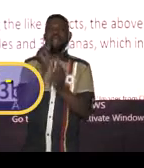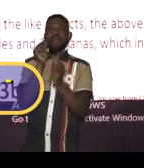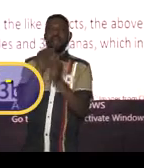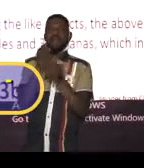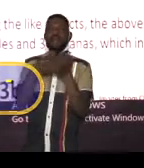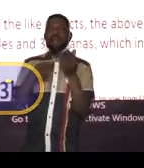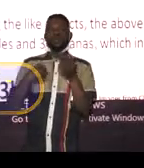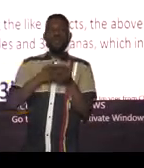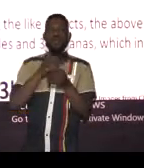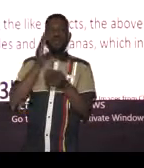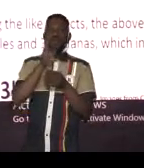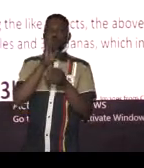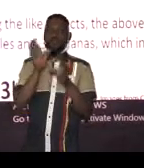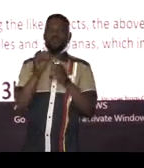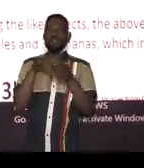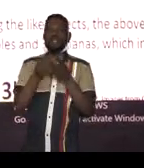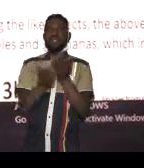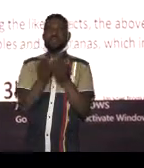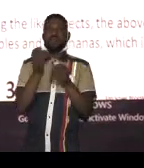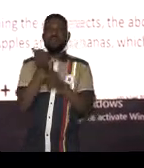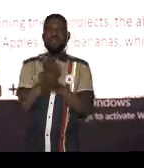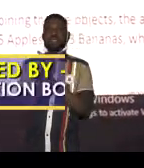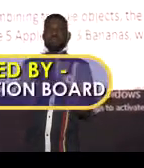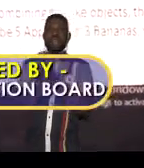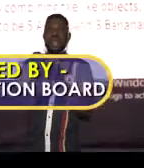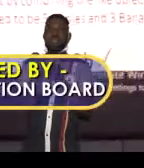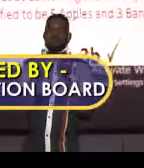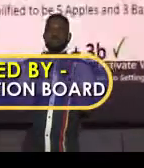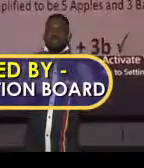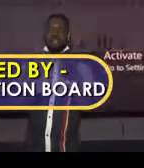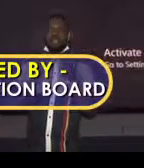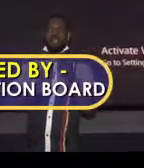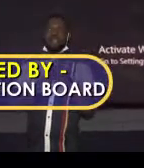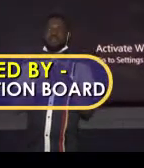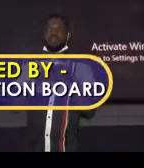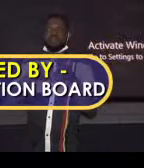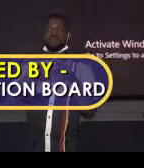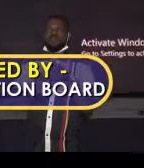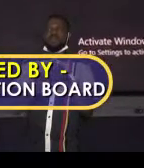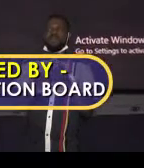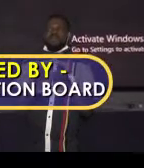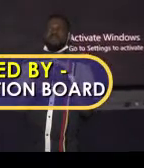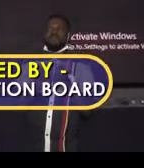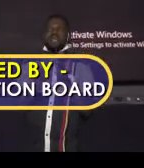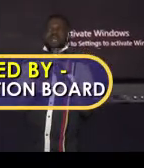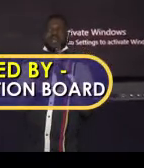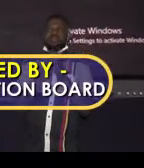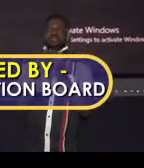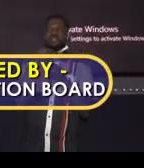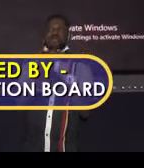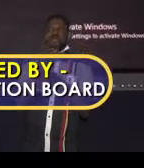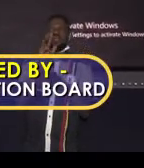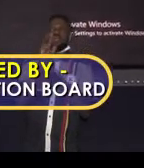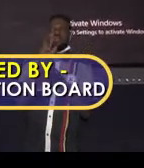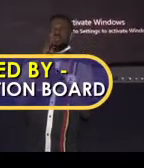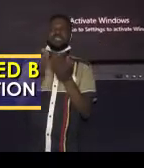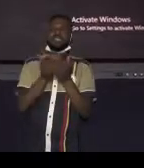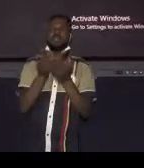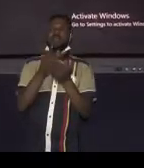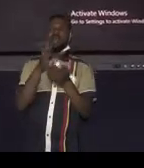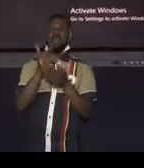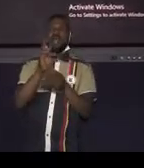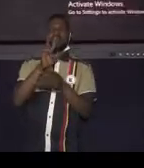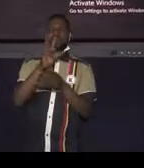to be doing with simplification of algebraic expressions. So now let's move on. This first example says